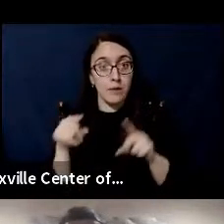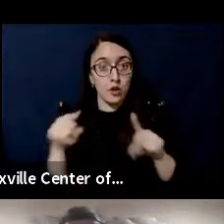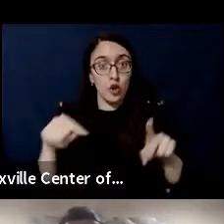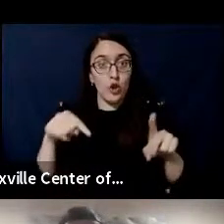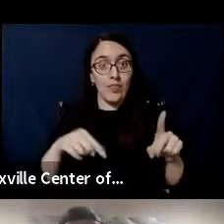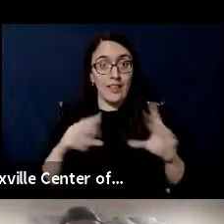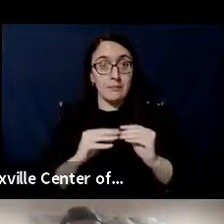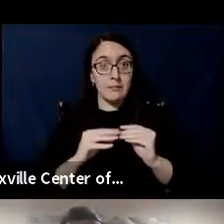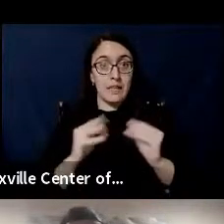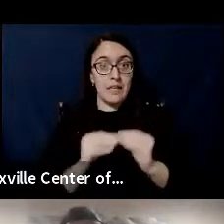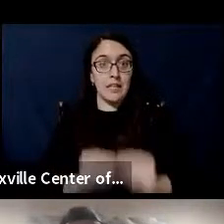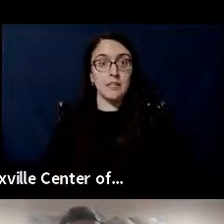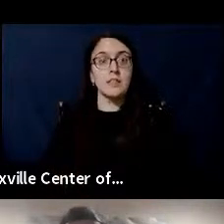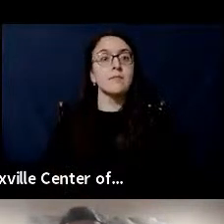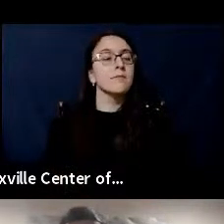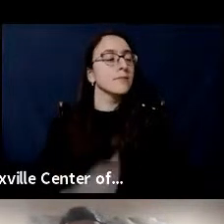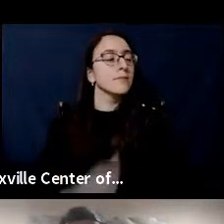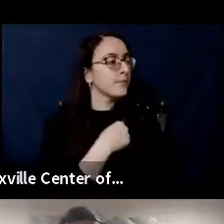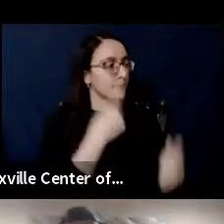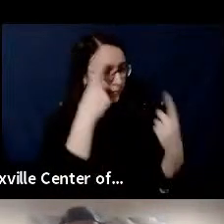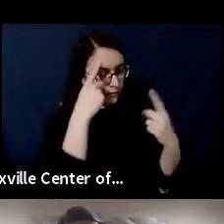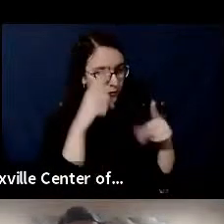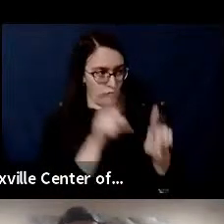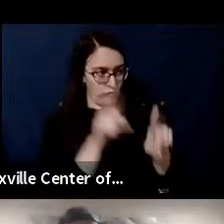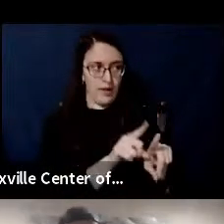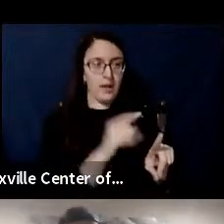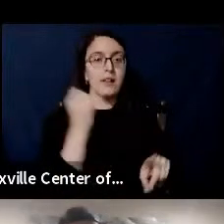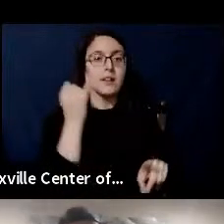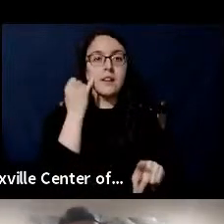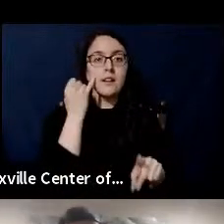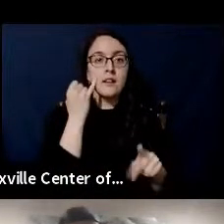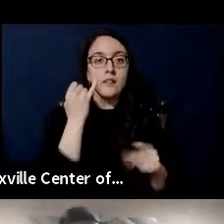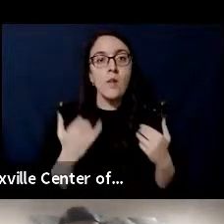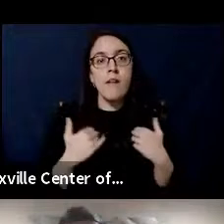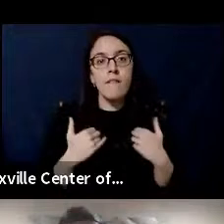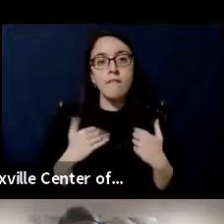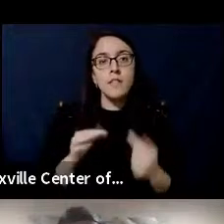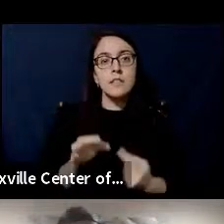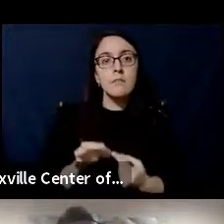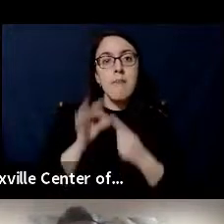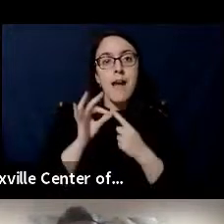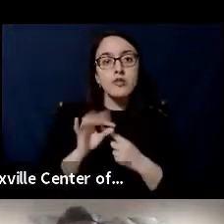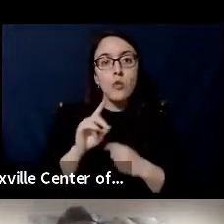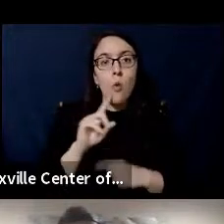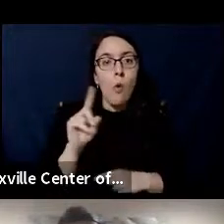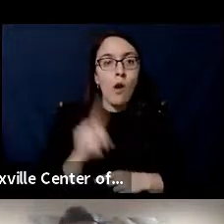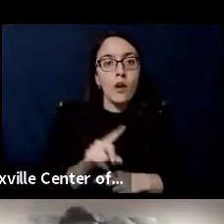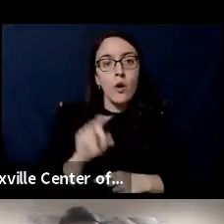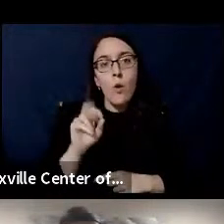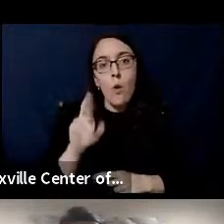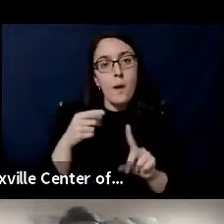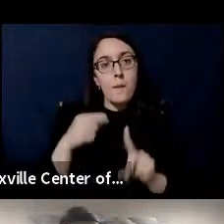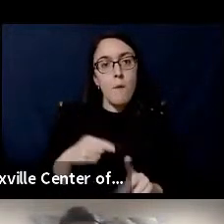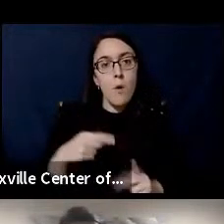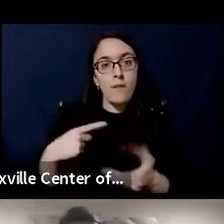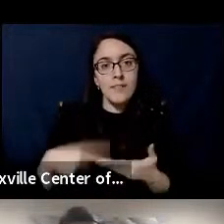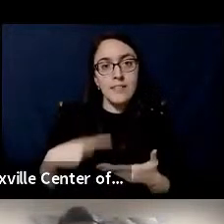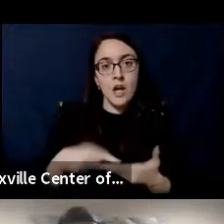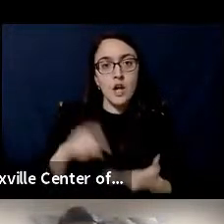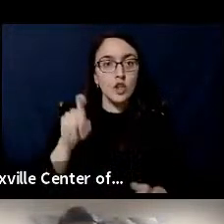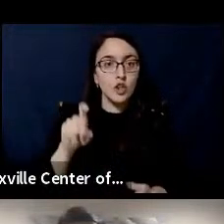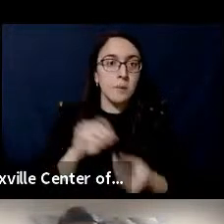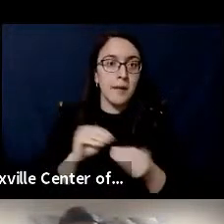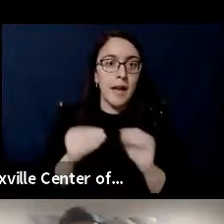I would certainly agree that if we have a sort of a special order or point of discussion, that's got to be number one.